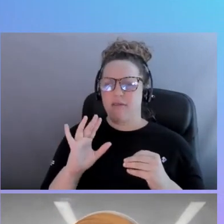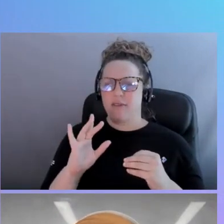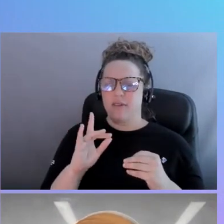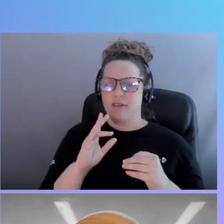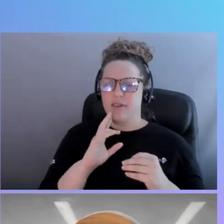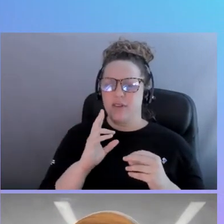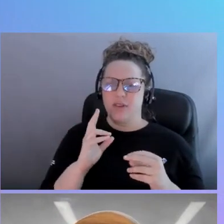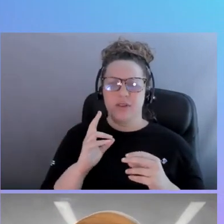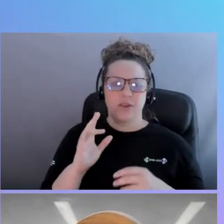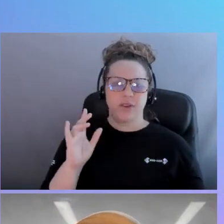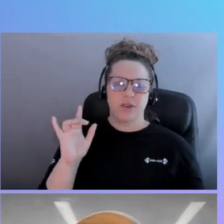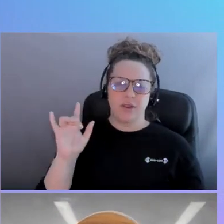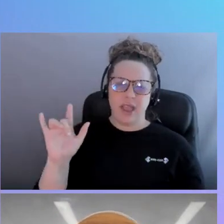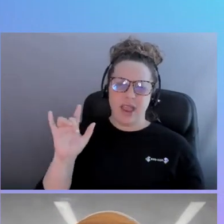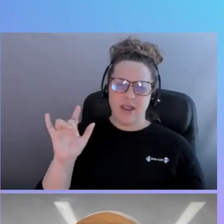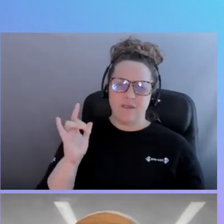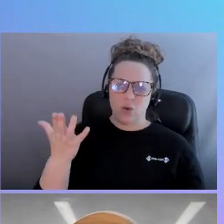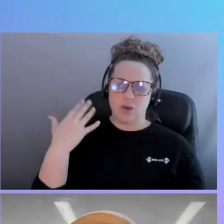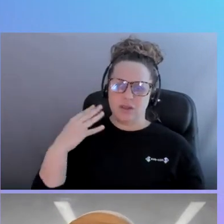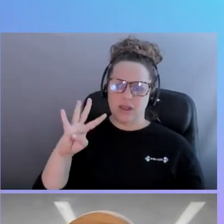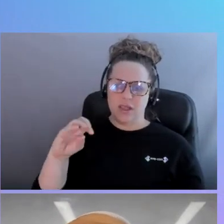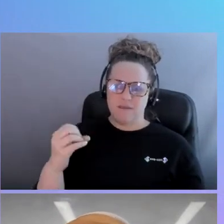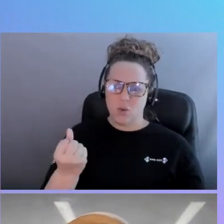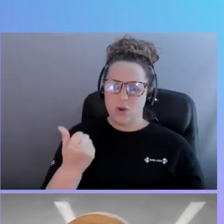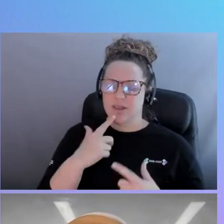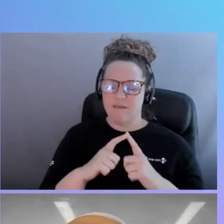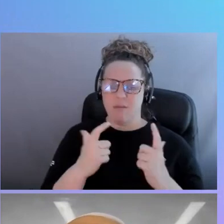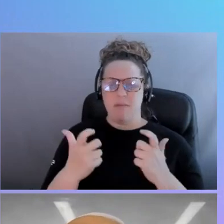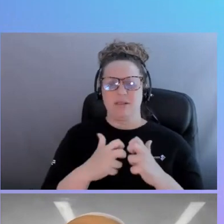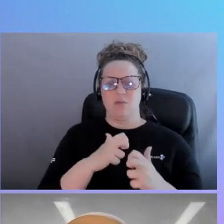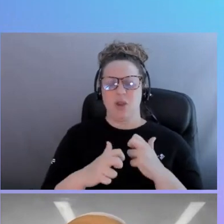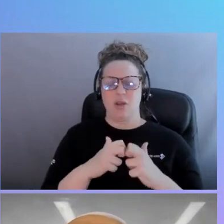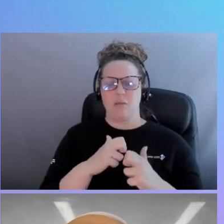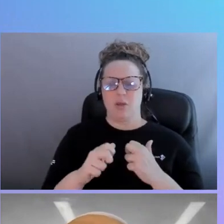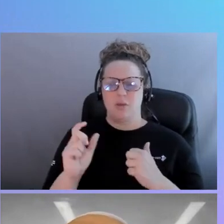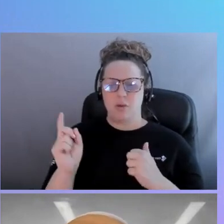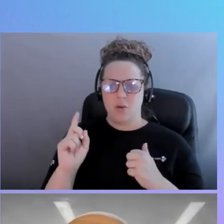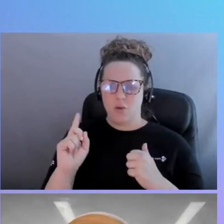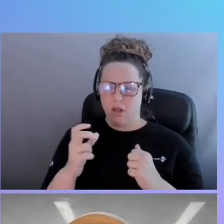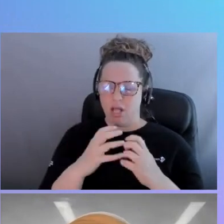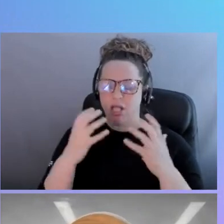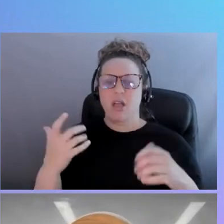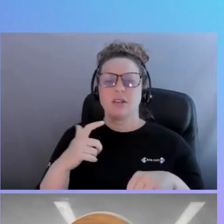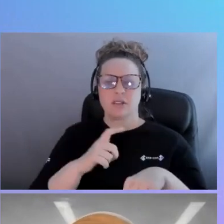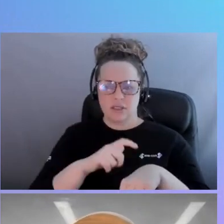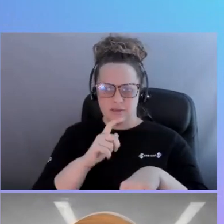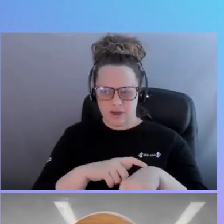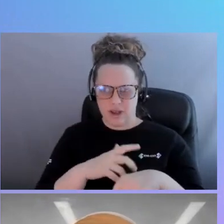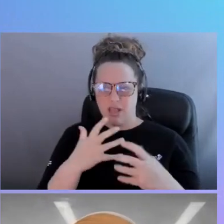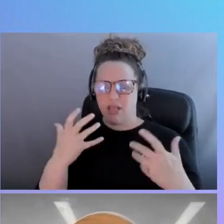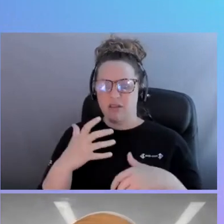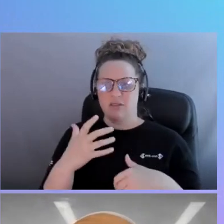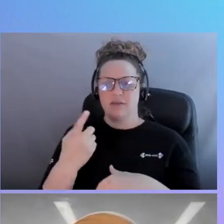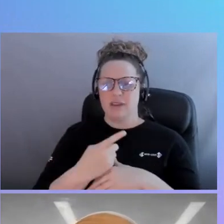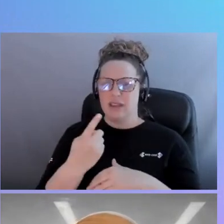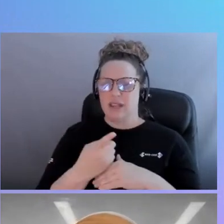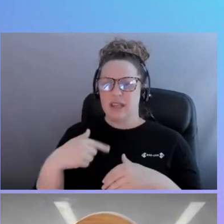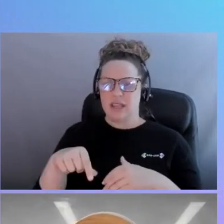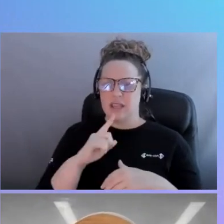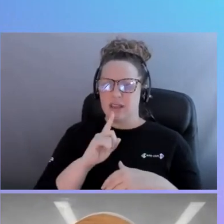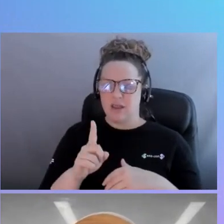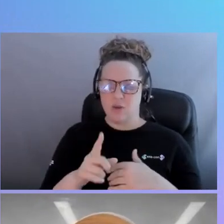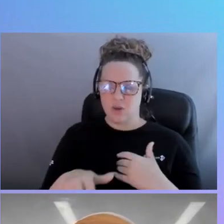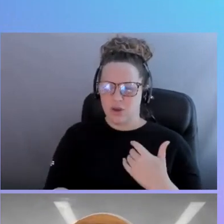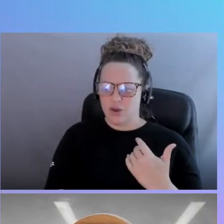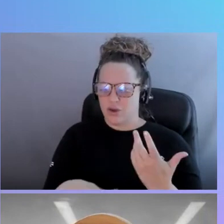US Air Force in the 40s, and they were having a massive problem where lots of days they were